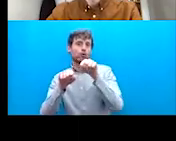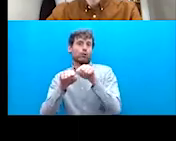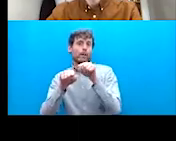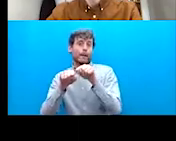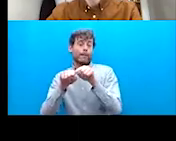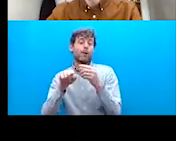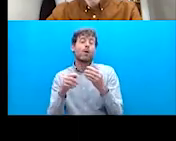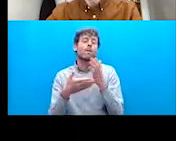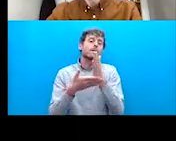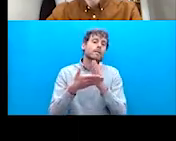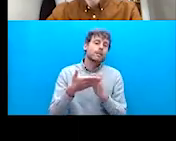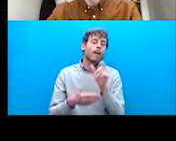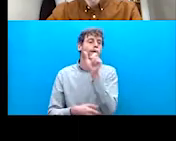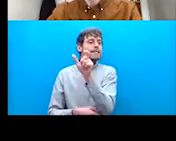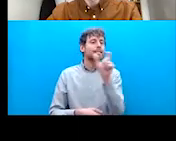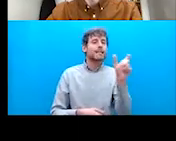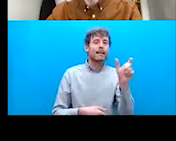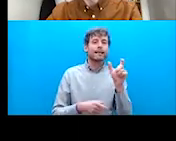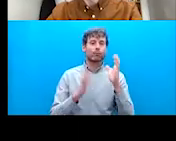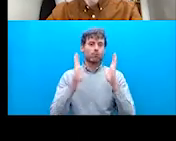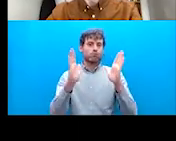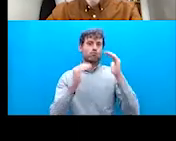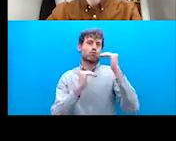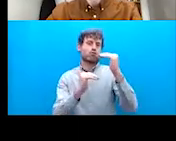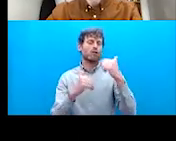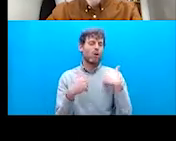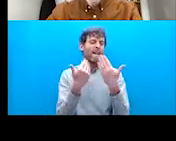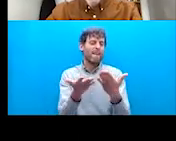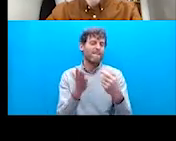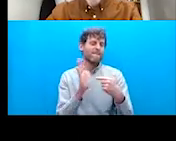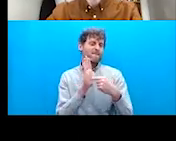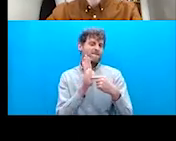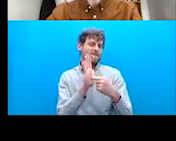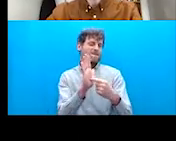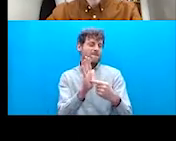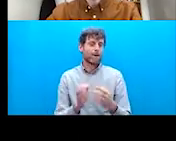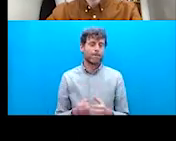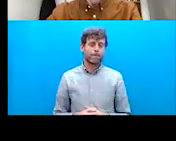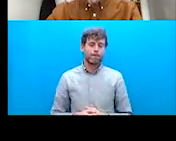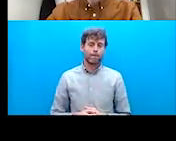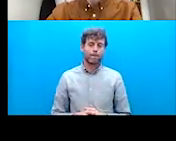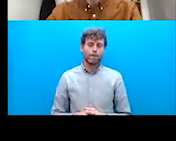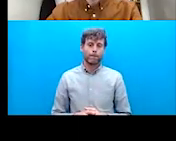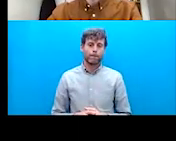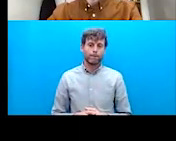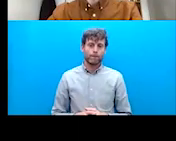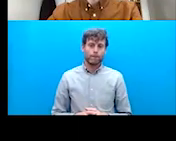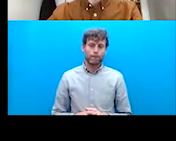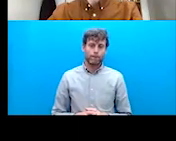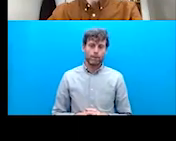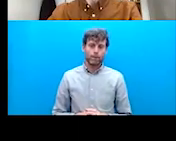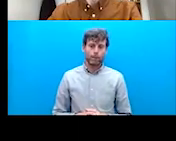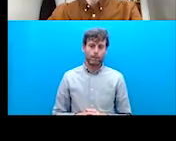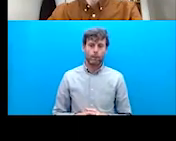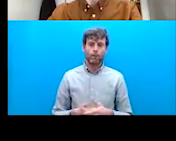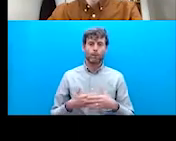constraints. So recall the examples in the previous slides, and I'm going to give one more in a minute. So the basic properties of